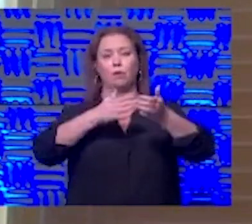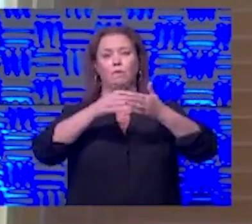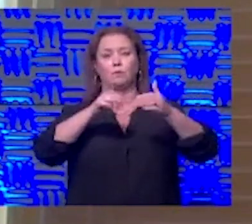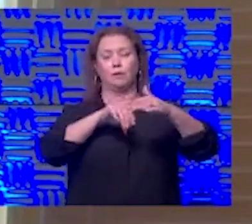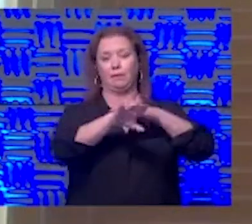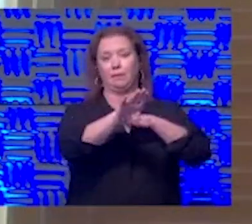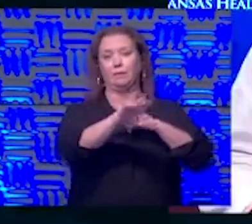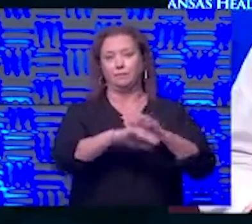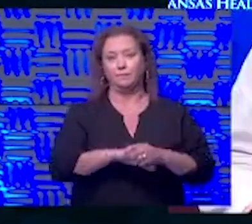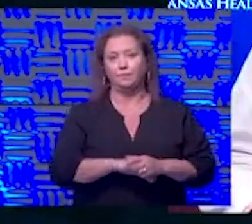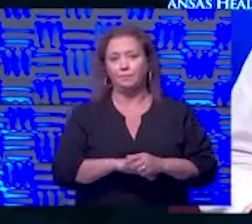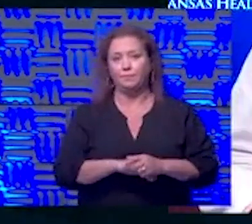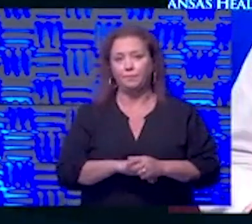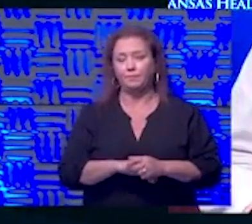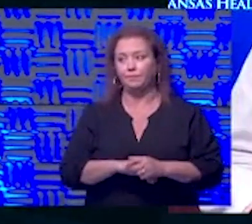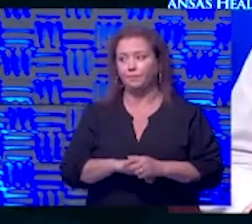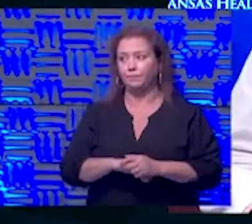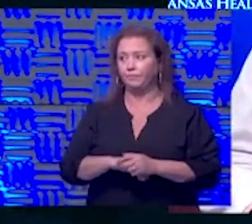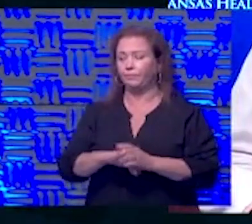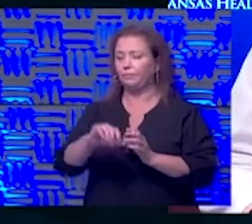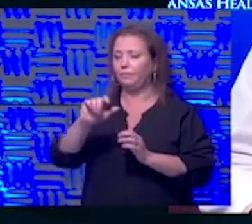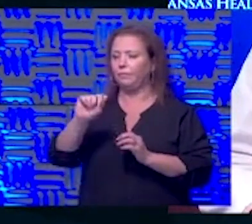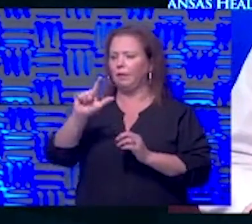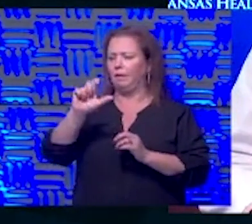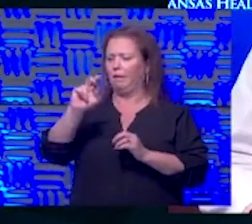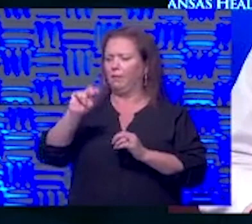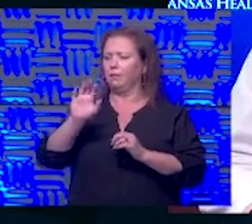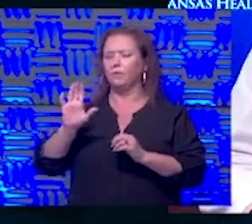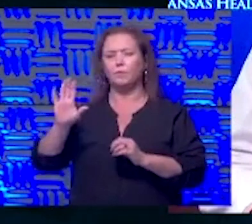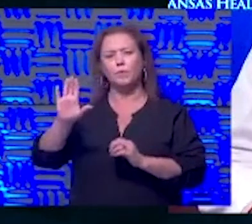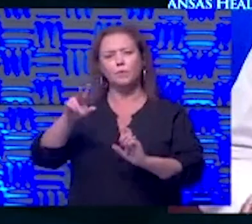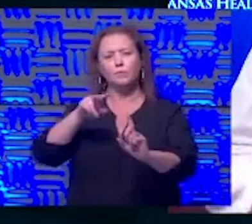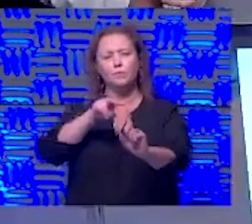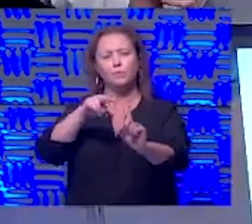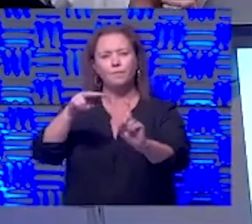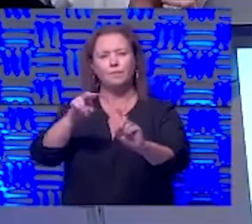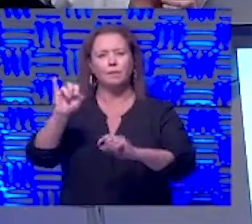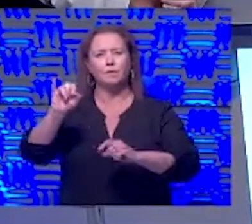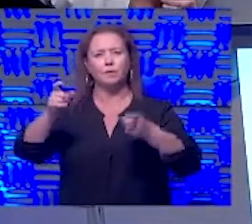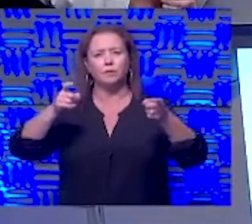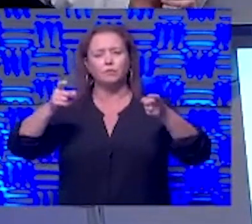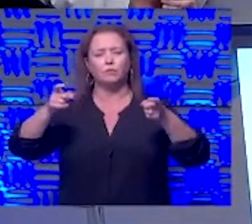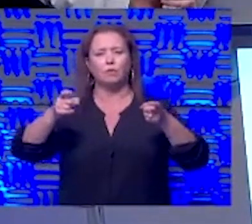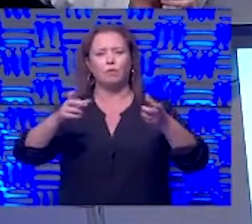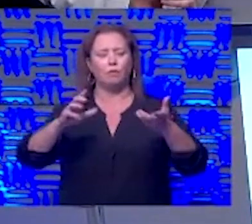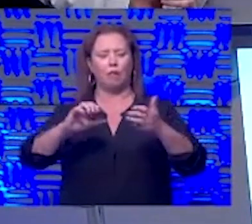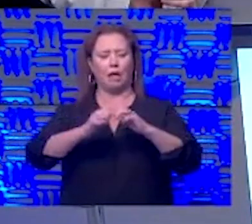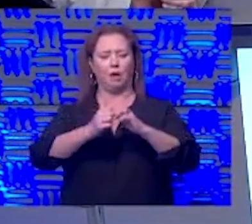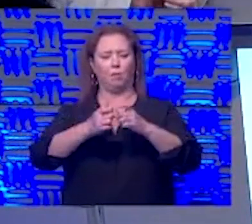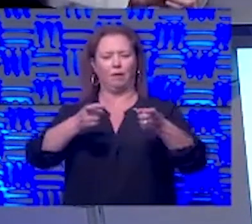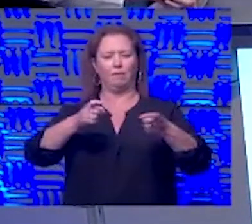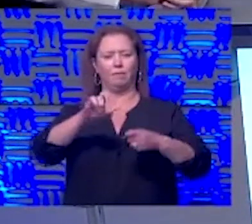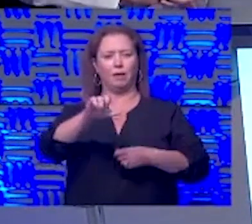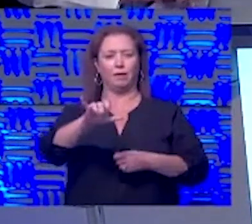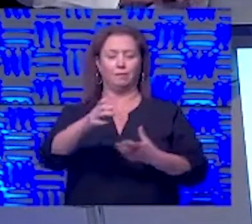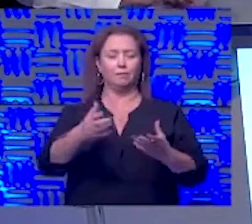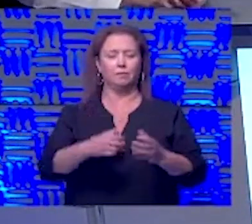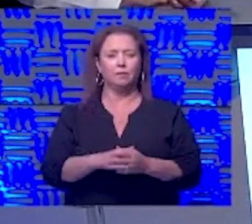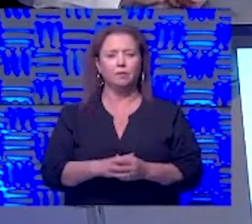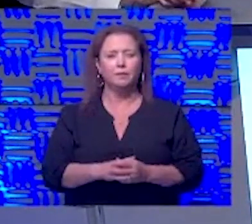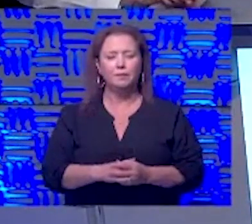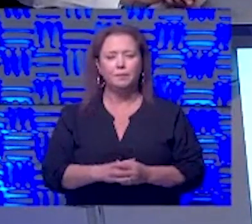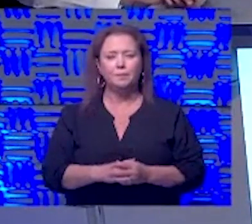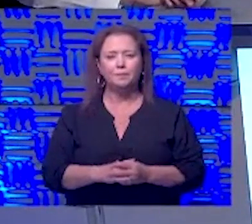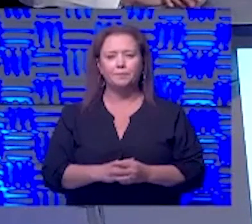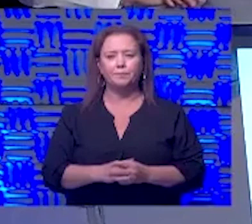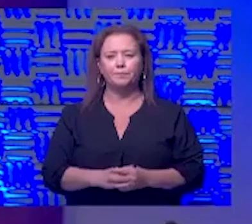it. On things that, from your standpoint, for infection control, how do we handle that question in a larger scale?